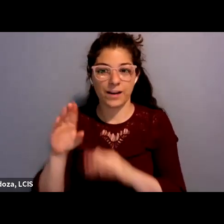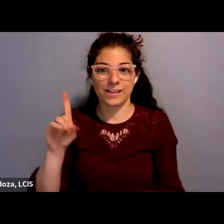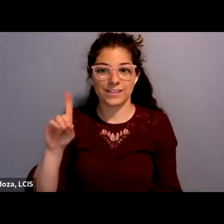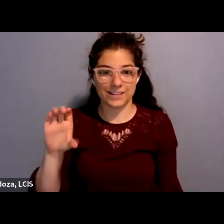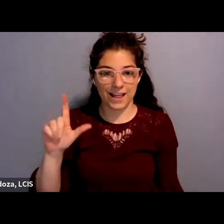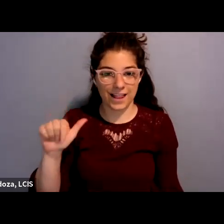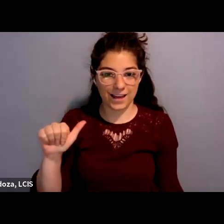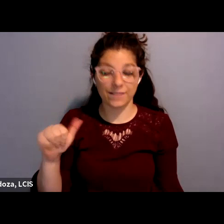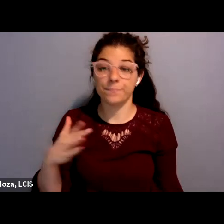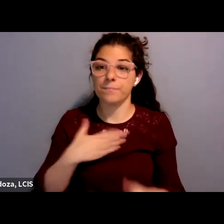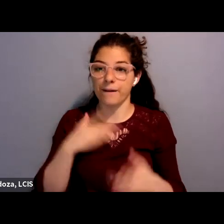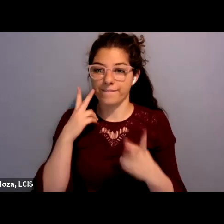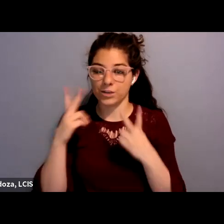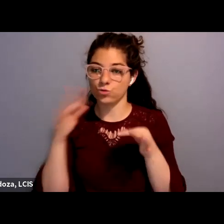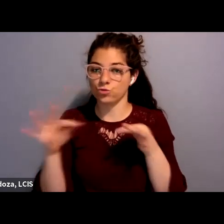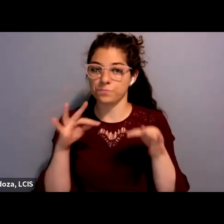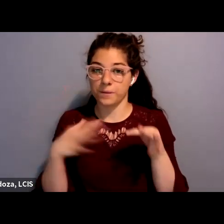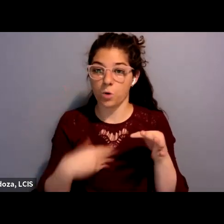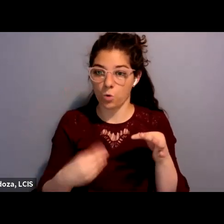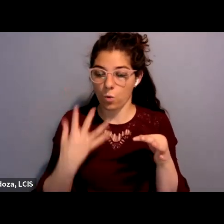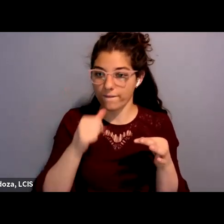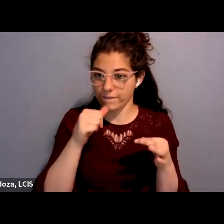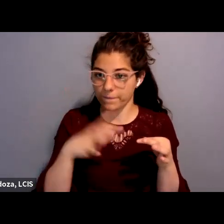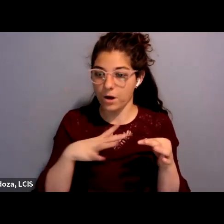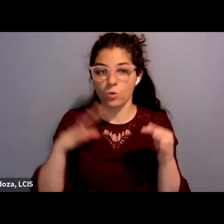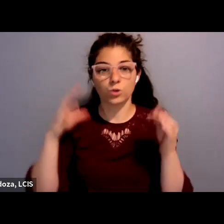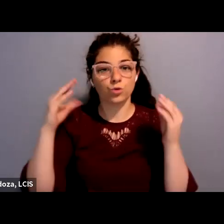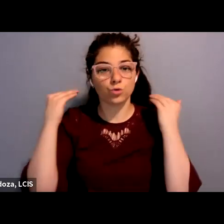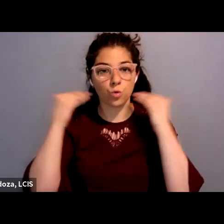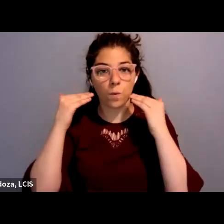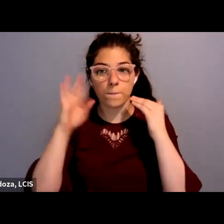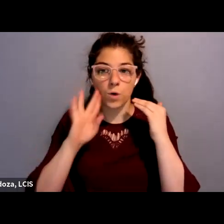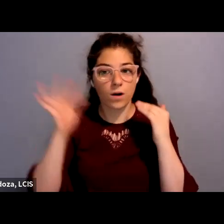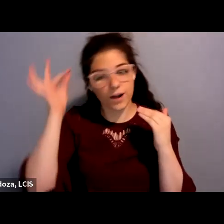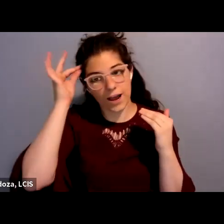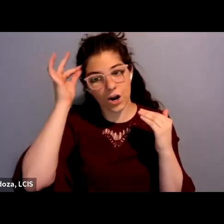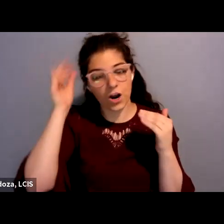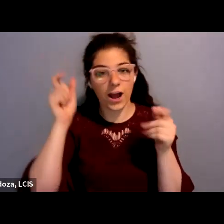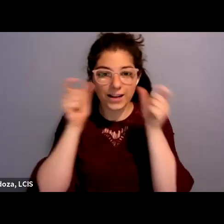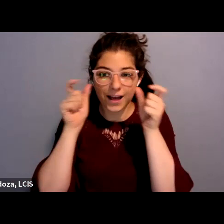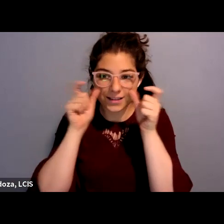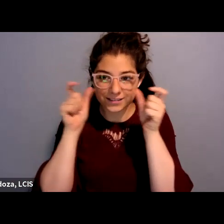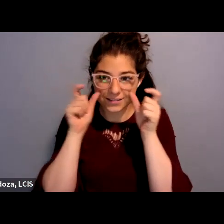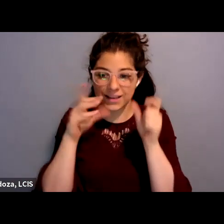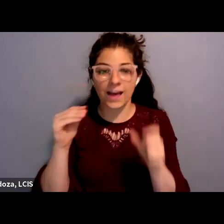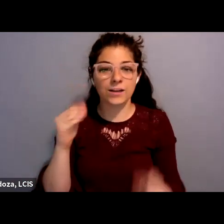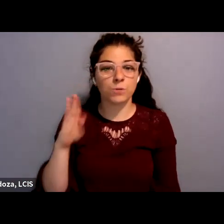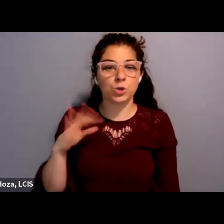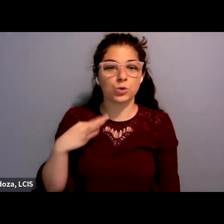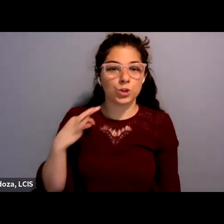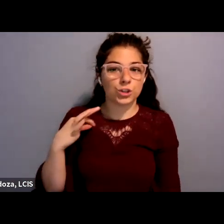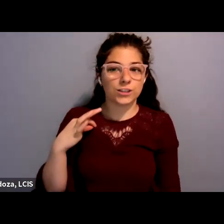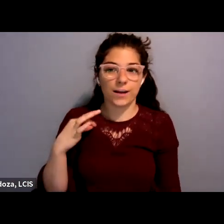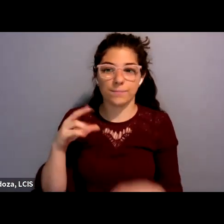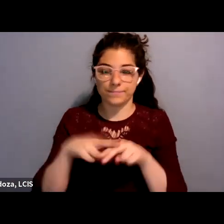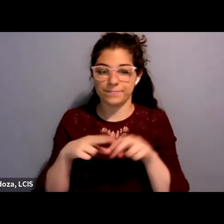My visual description, I am a white female with short brown hair, wearing eyeglasses and a navy turtleneck, and I'm sitting in